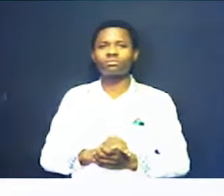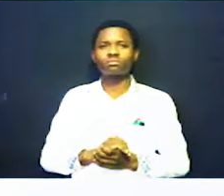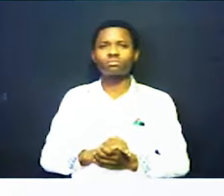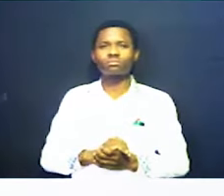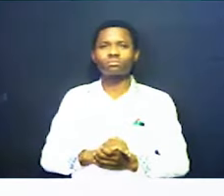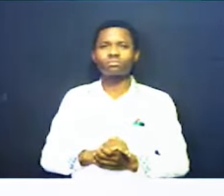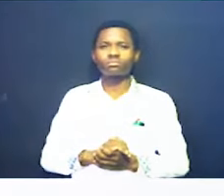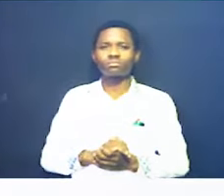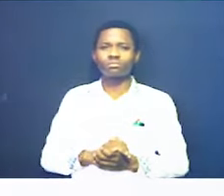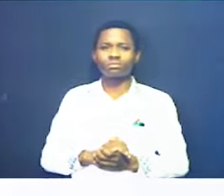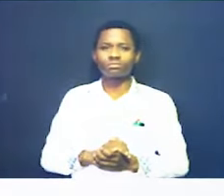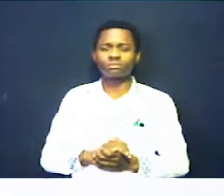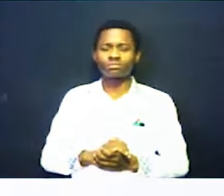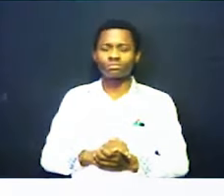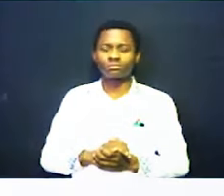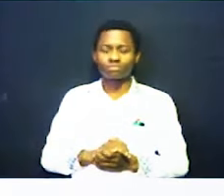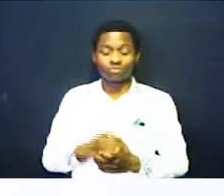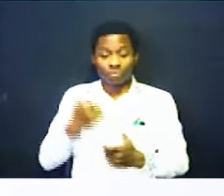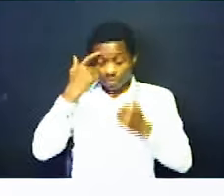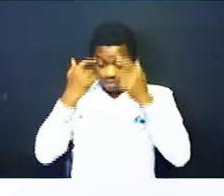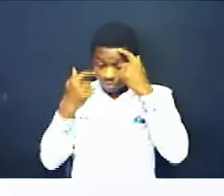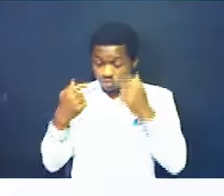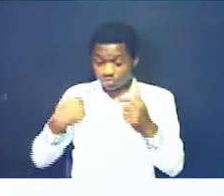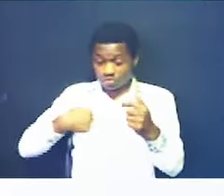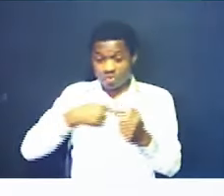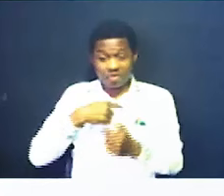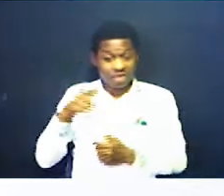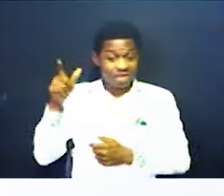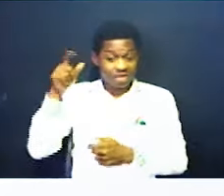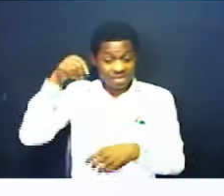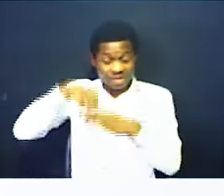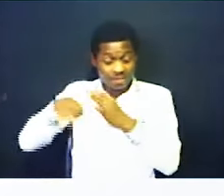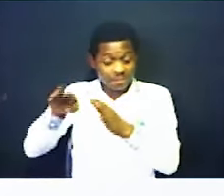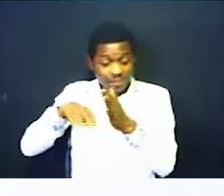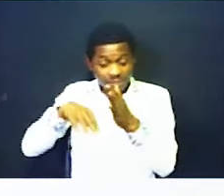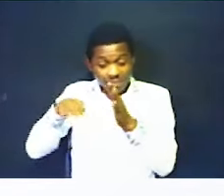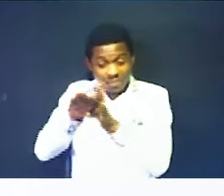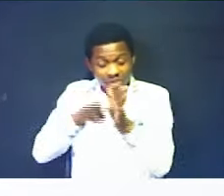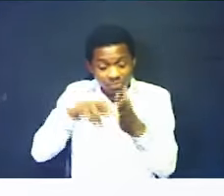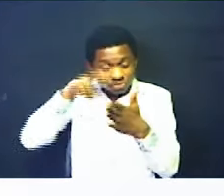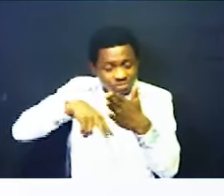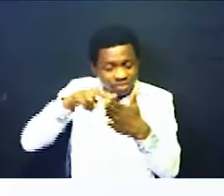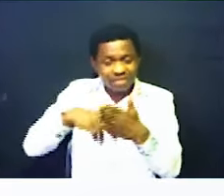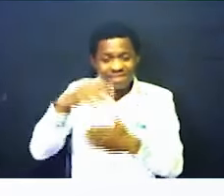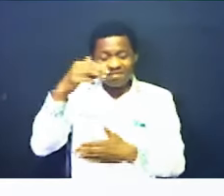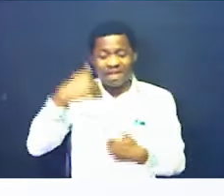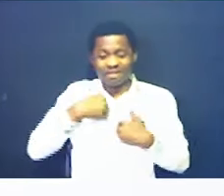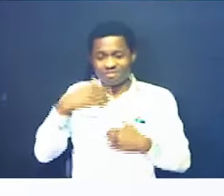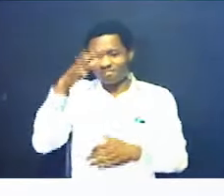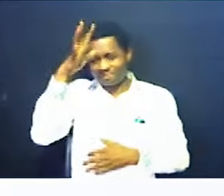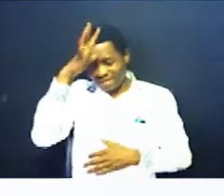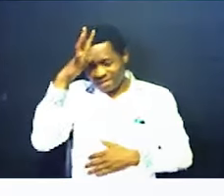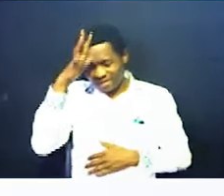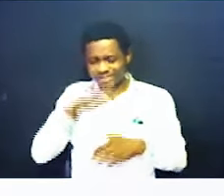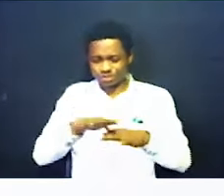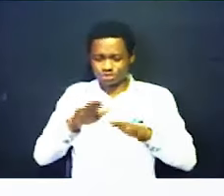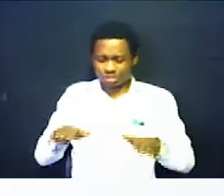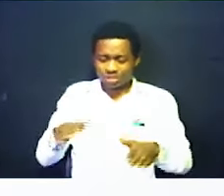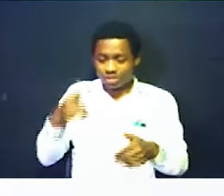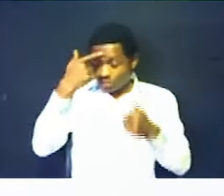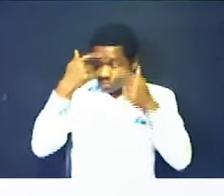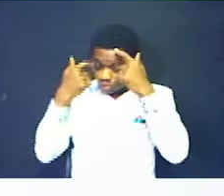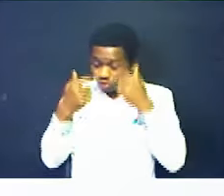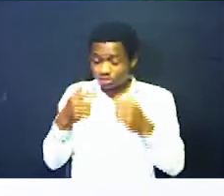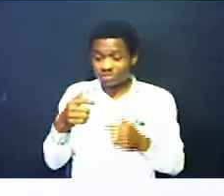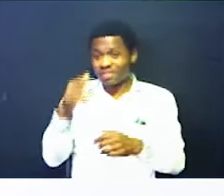Because we had a father and a child. Because the father wants the child to conduct him or herself in certain ways.